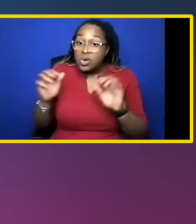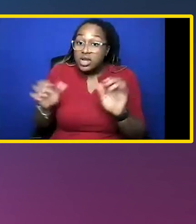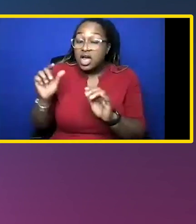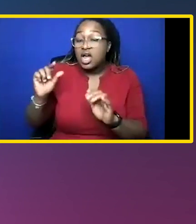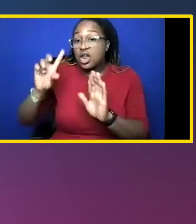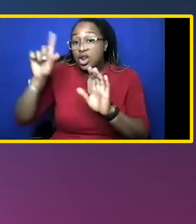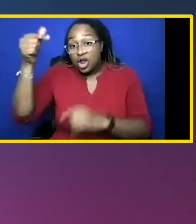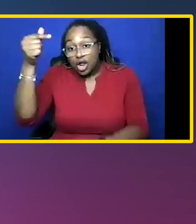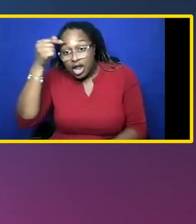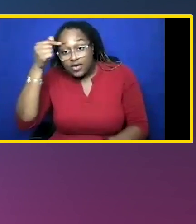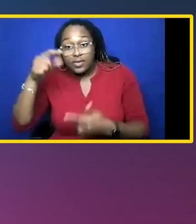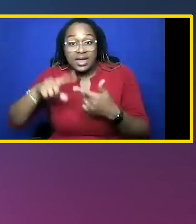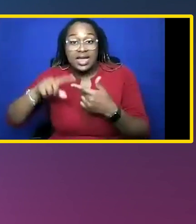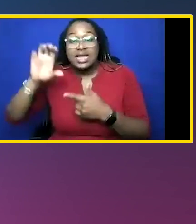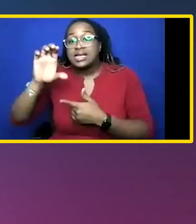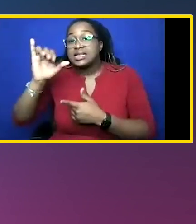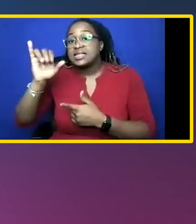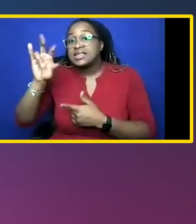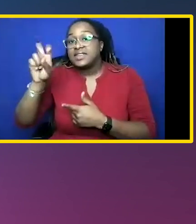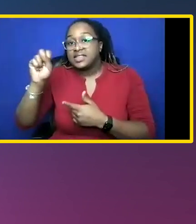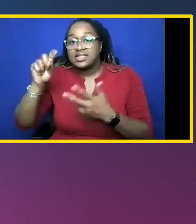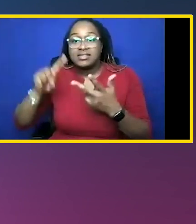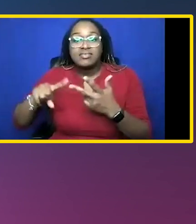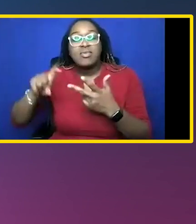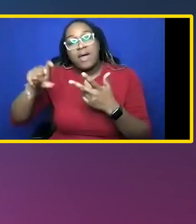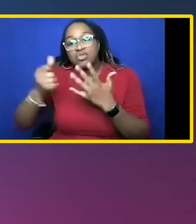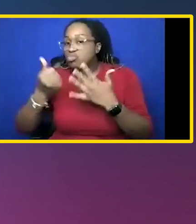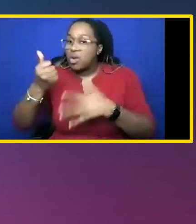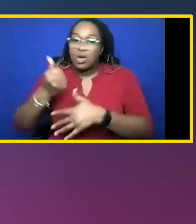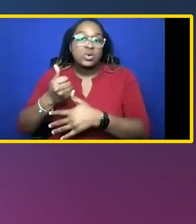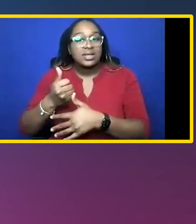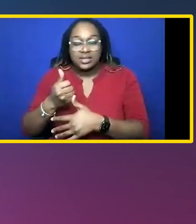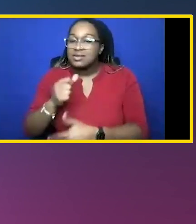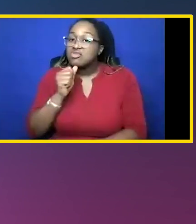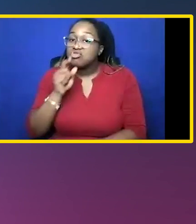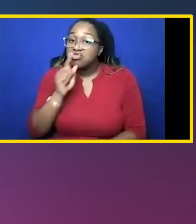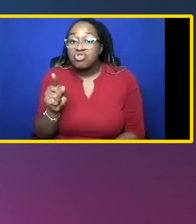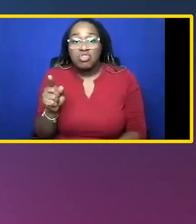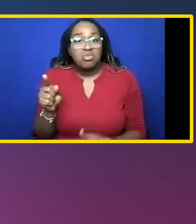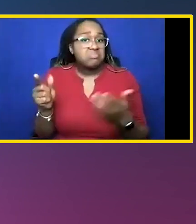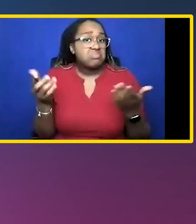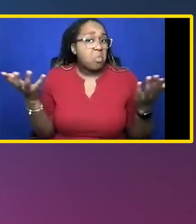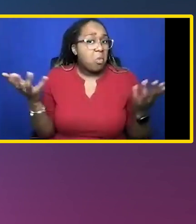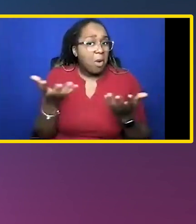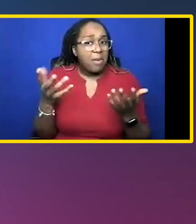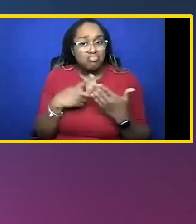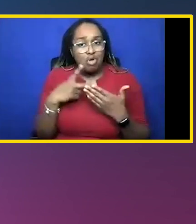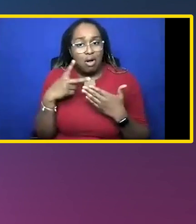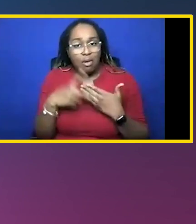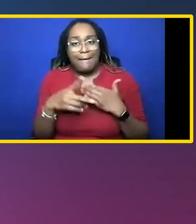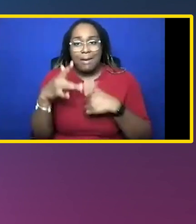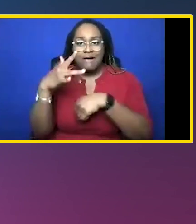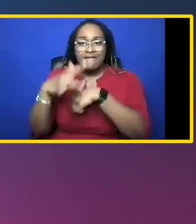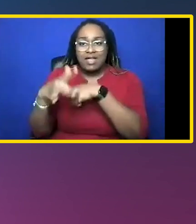government, civics, like all the things, it has to be the thing we prioritize. I'm not sure what programs are out